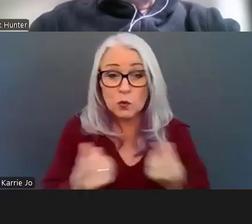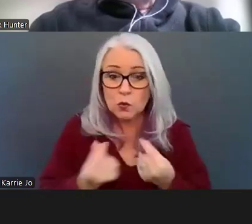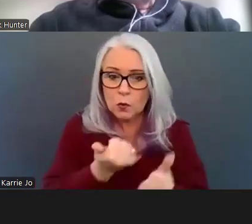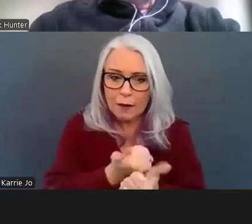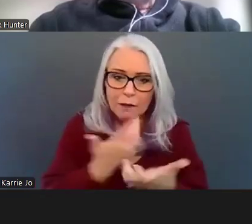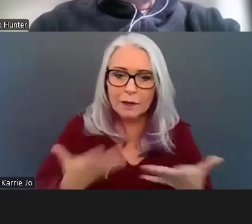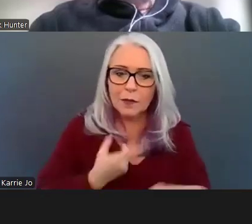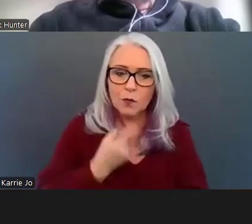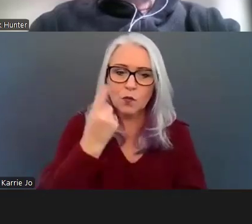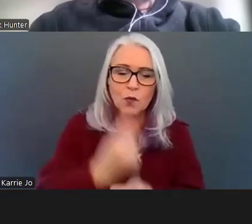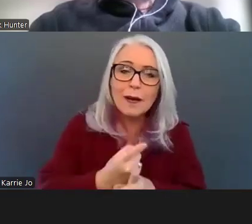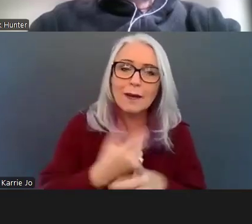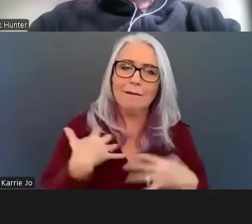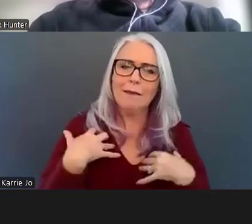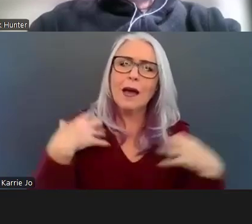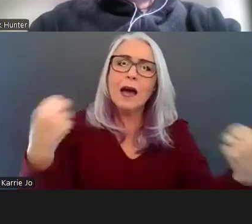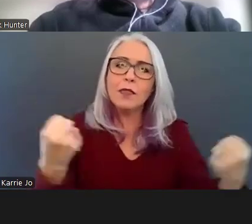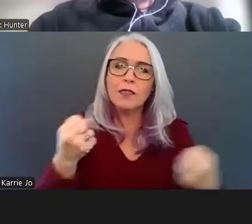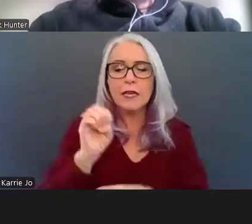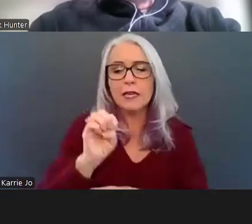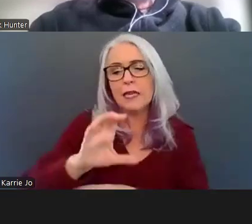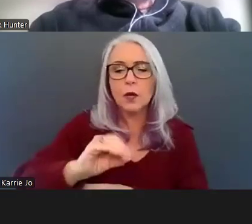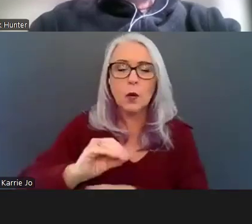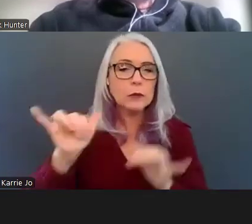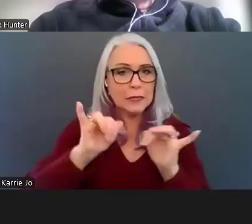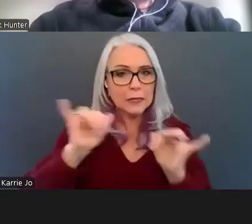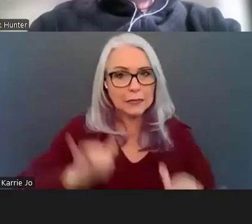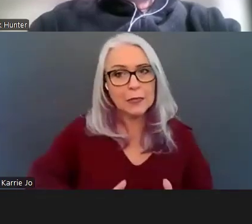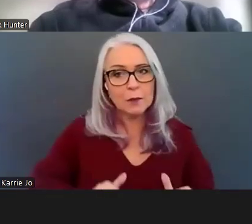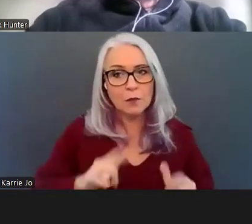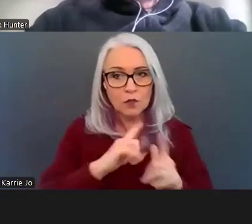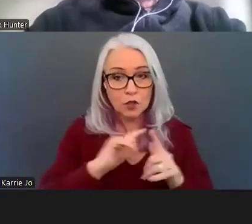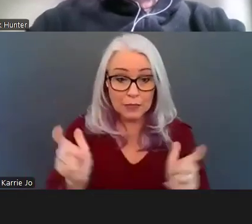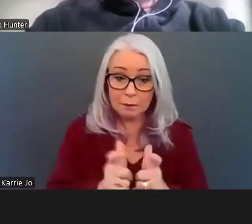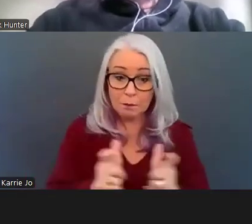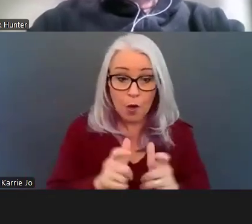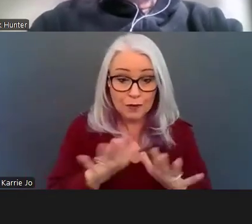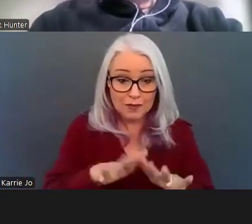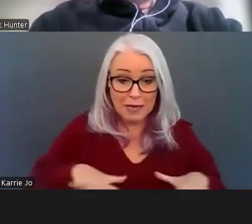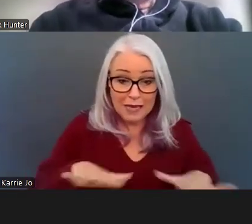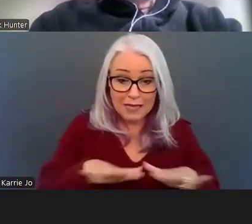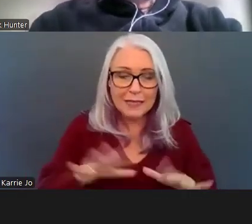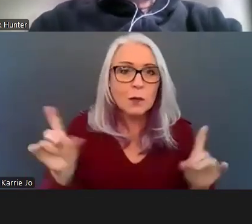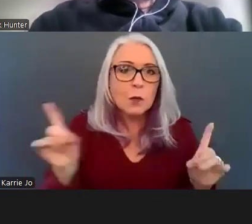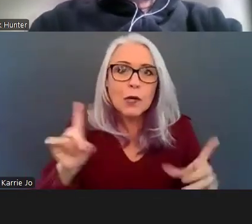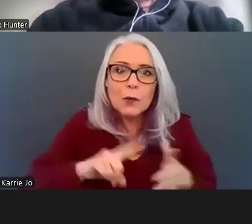healthy ecosystem in our little small space. Where do we start?